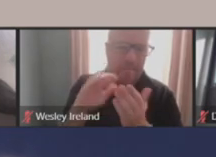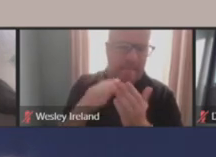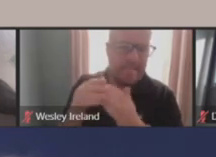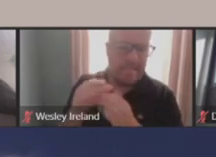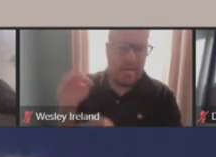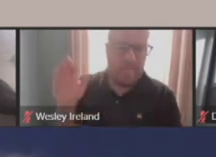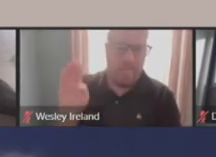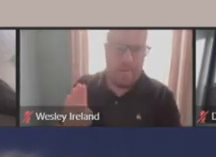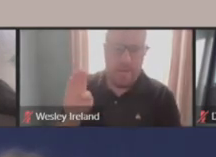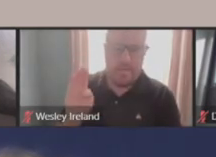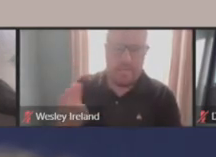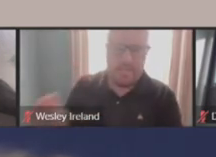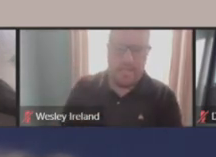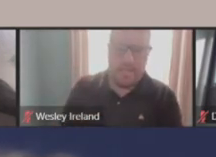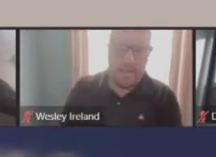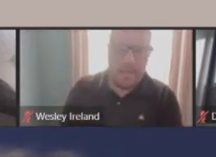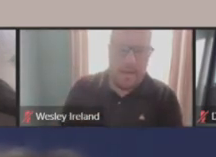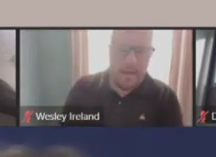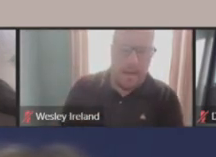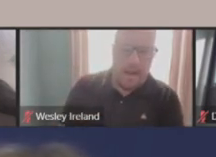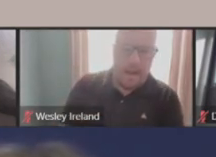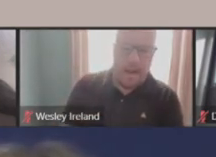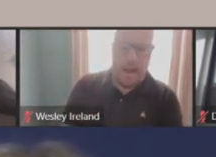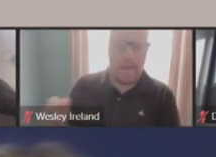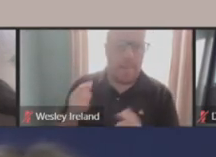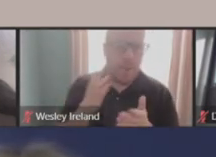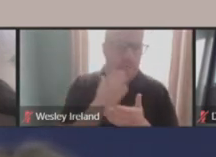accessibility for the City of Boston.